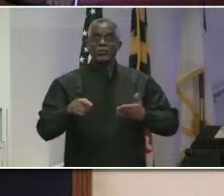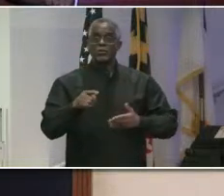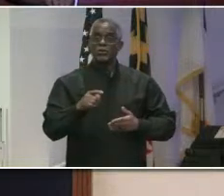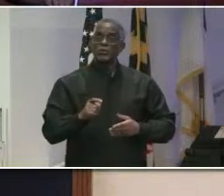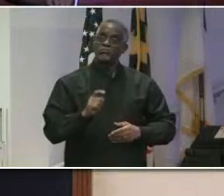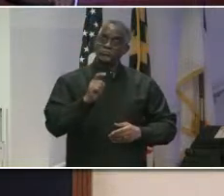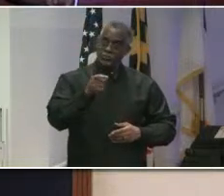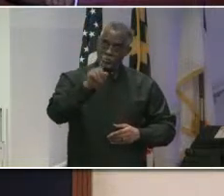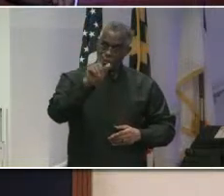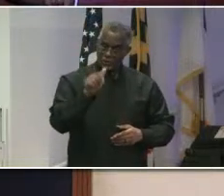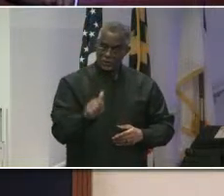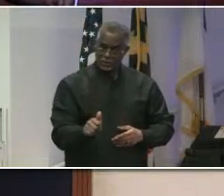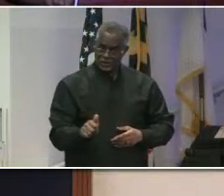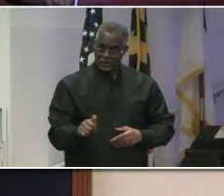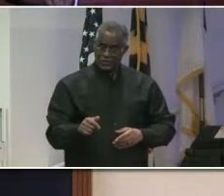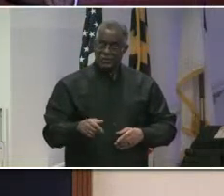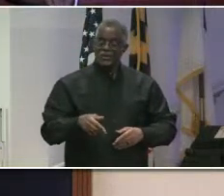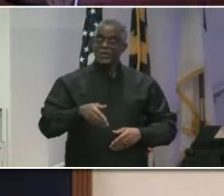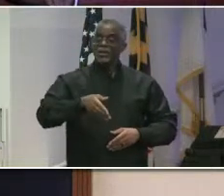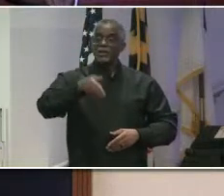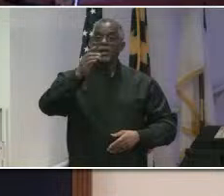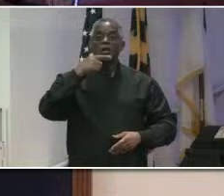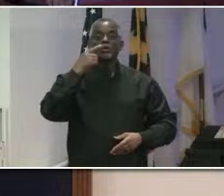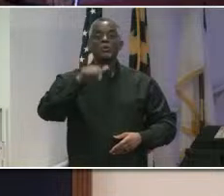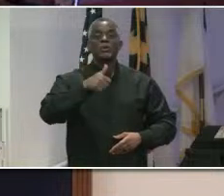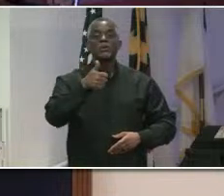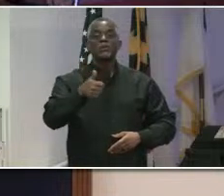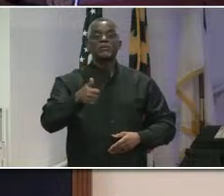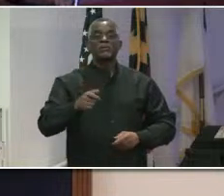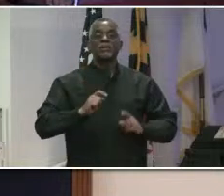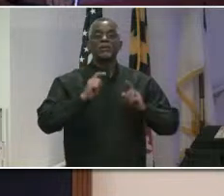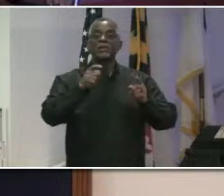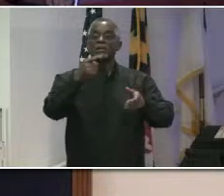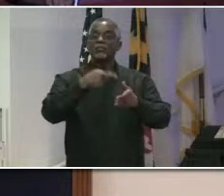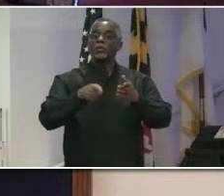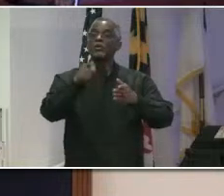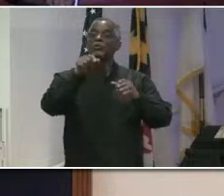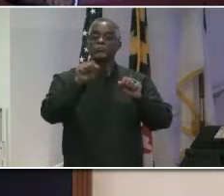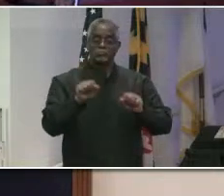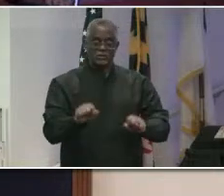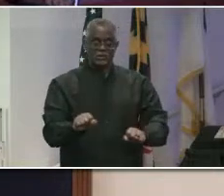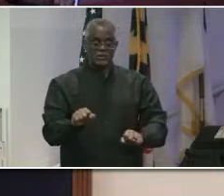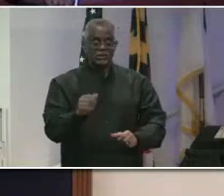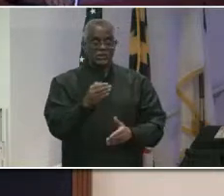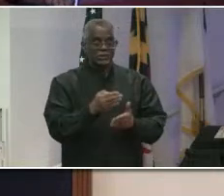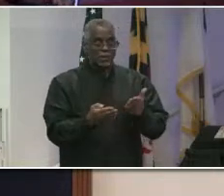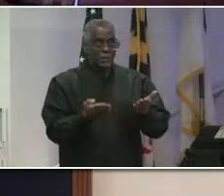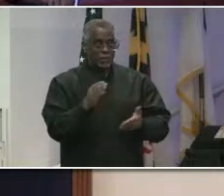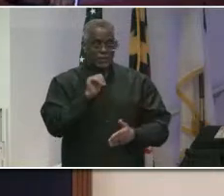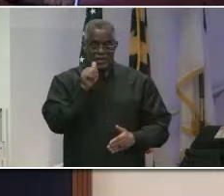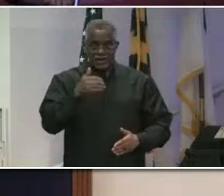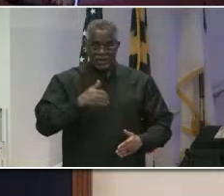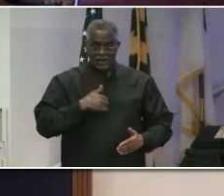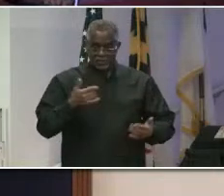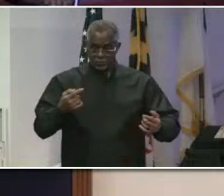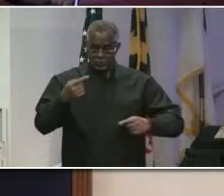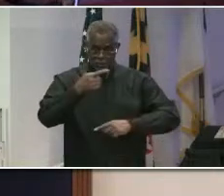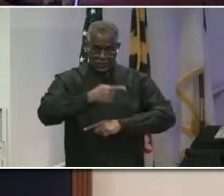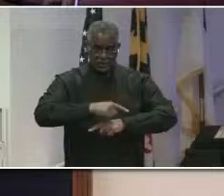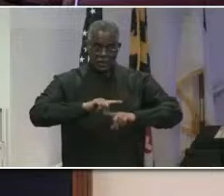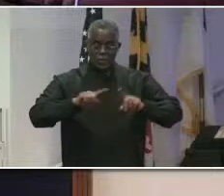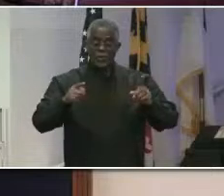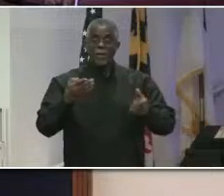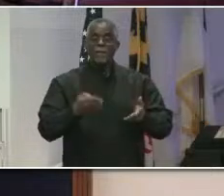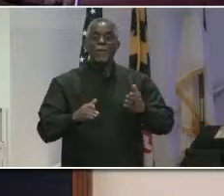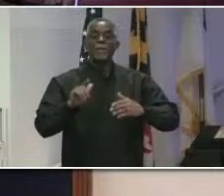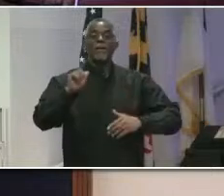of you, he told you to give what you have. And some of you may not have it this time, but you may be able